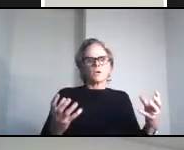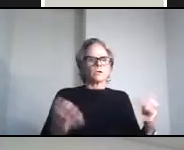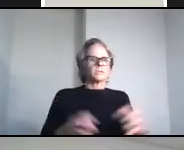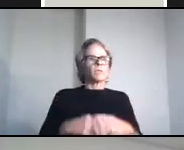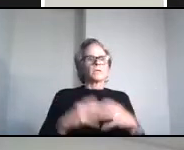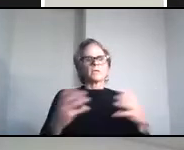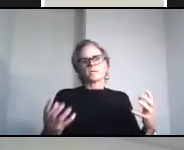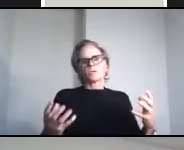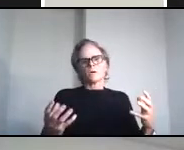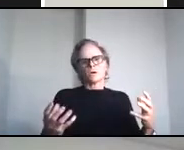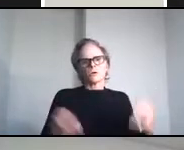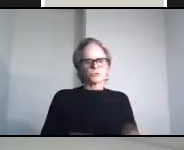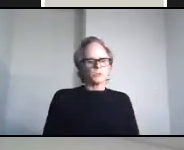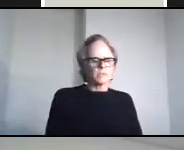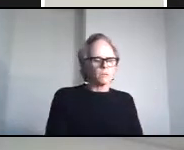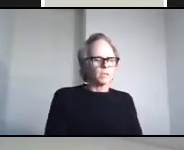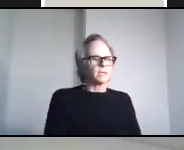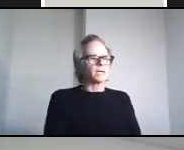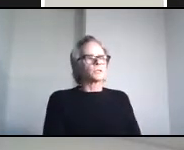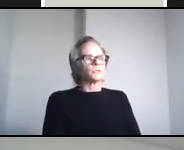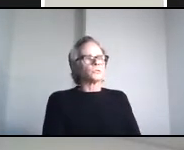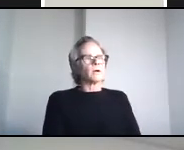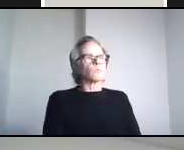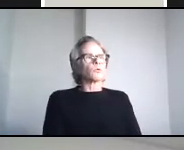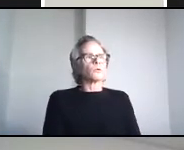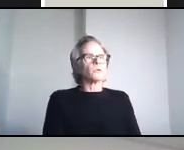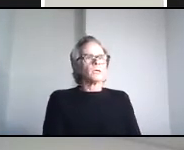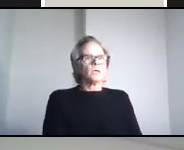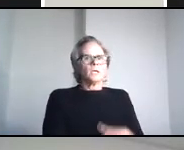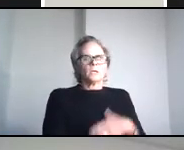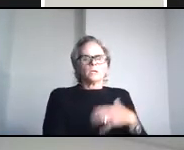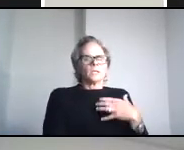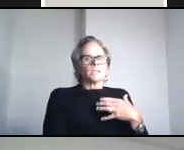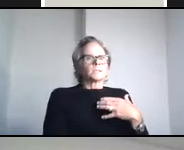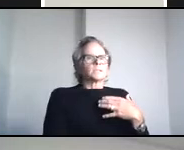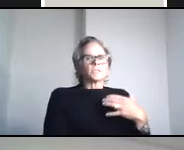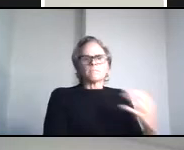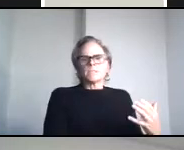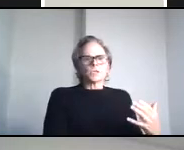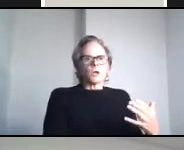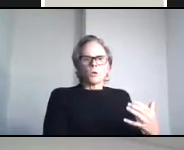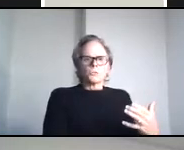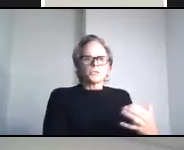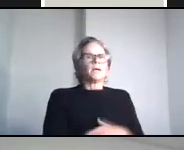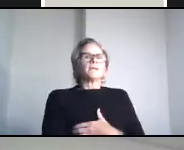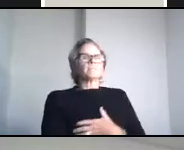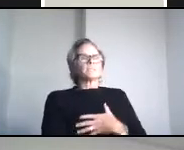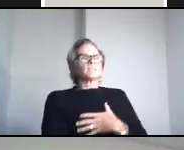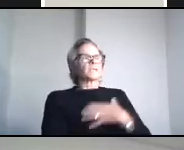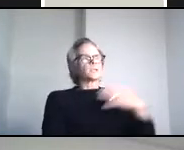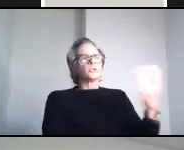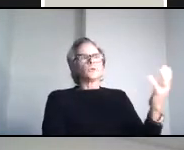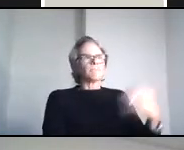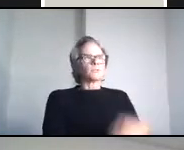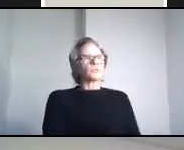how we learn, it's how we connect to our culture, it's how we connect to our world. It doesn't mean it's all old time. This